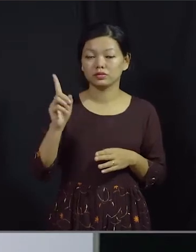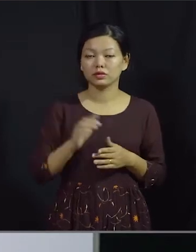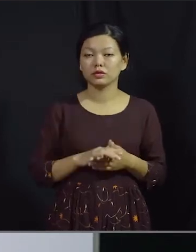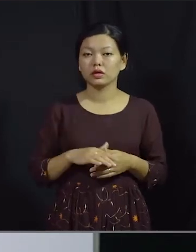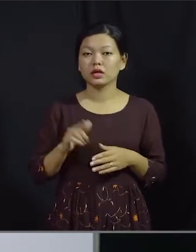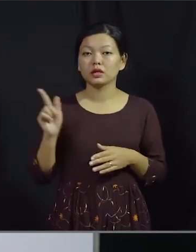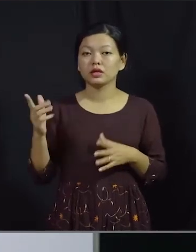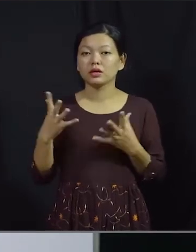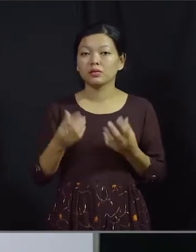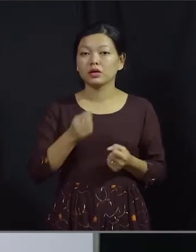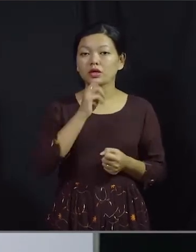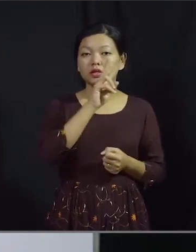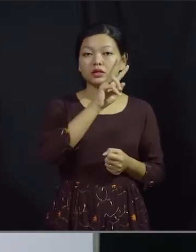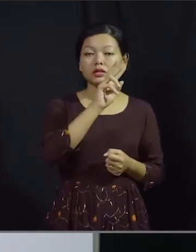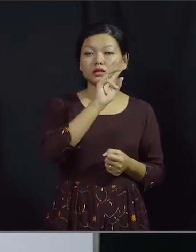3:1:2.